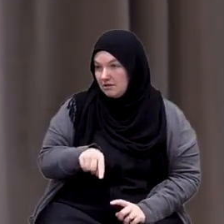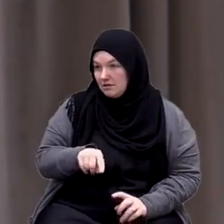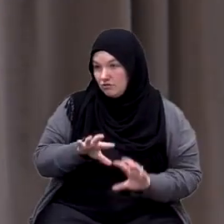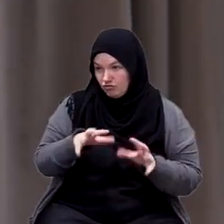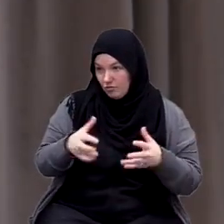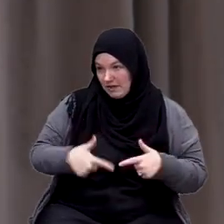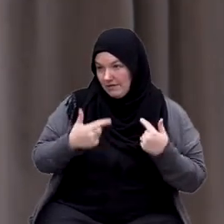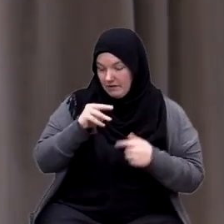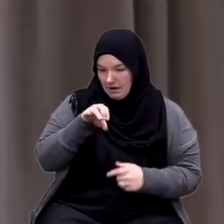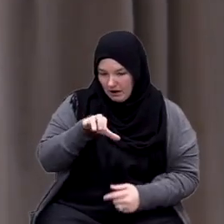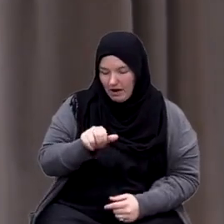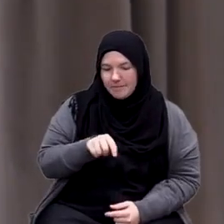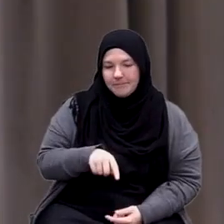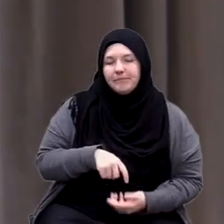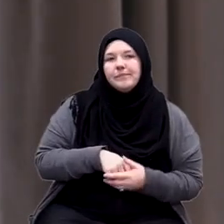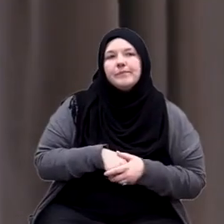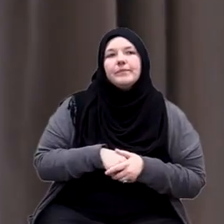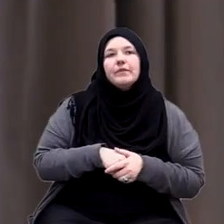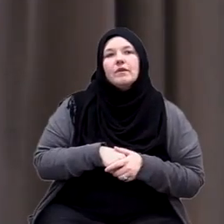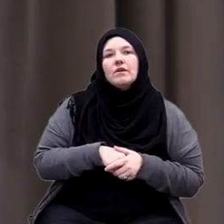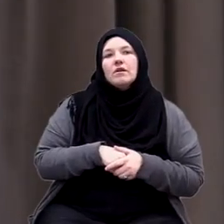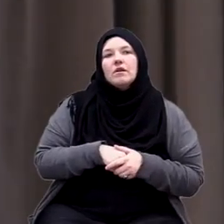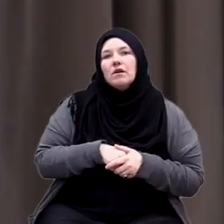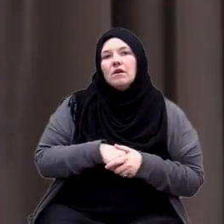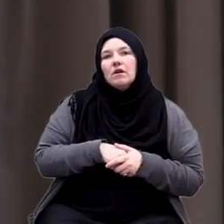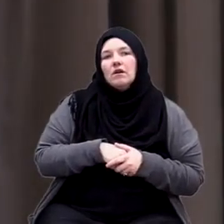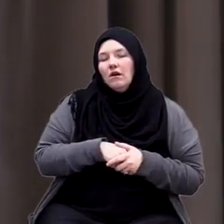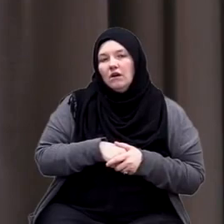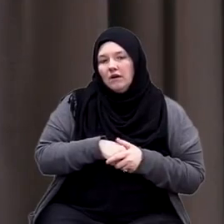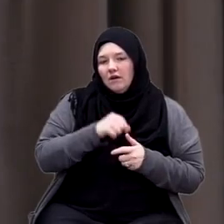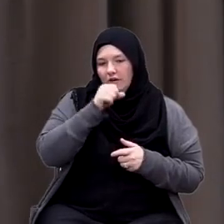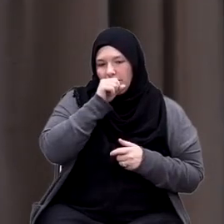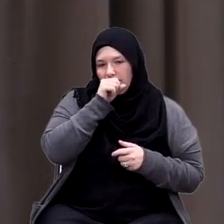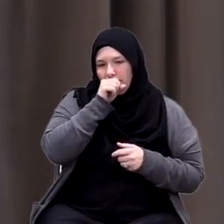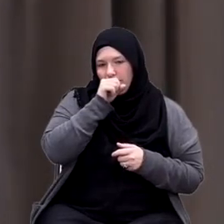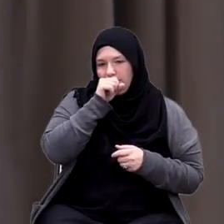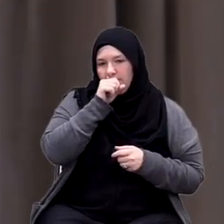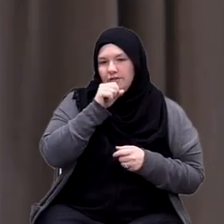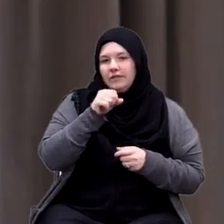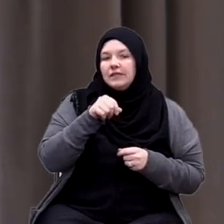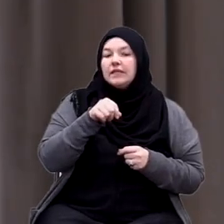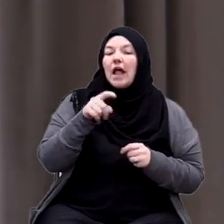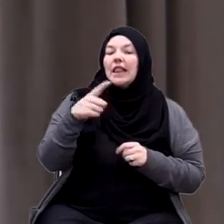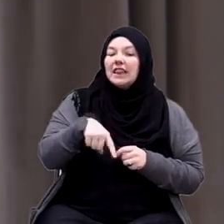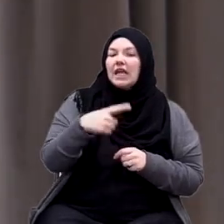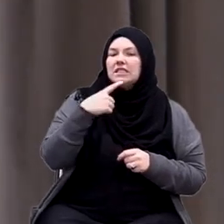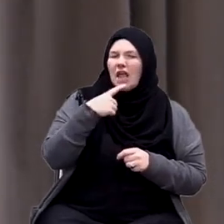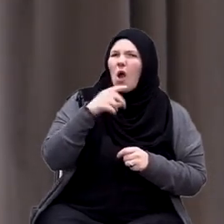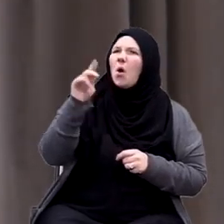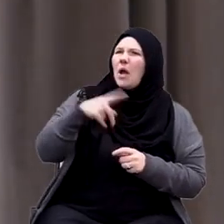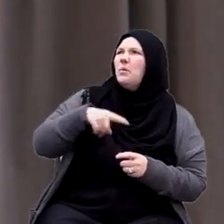fall in, which is, but I want to live my way.